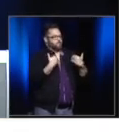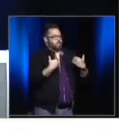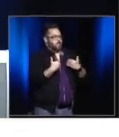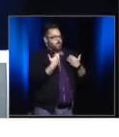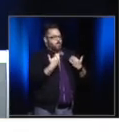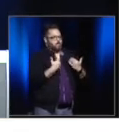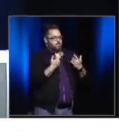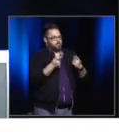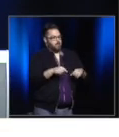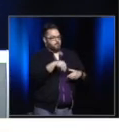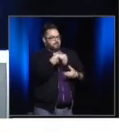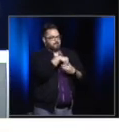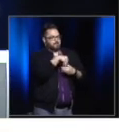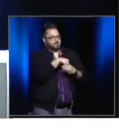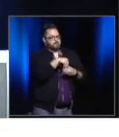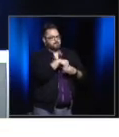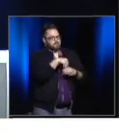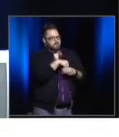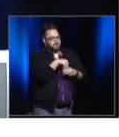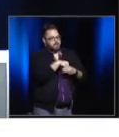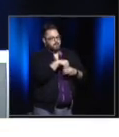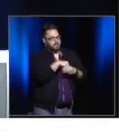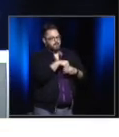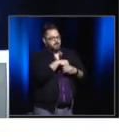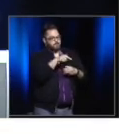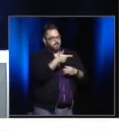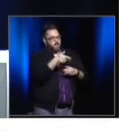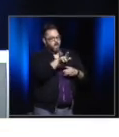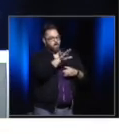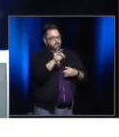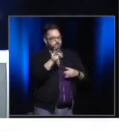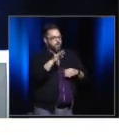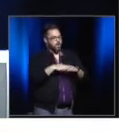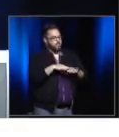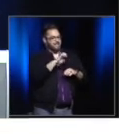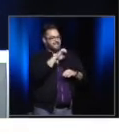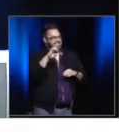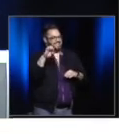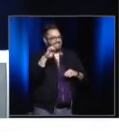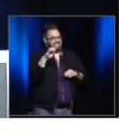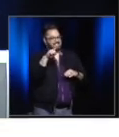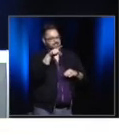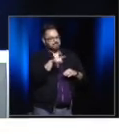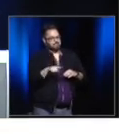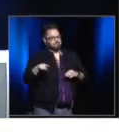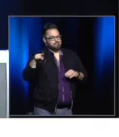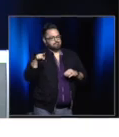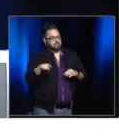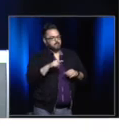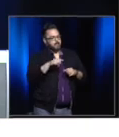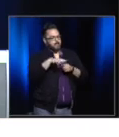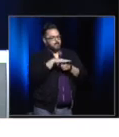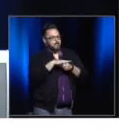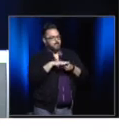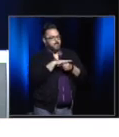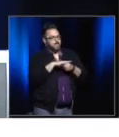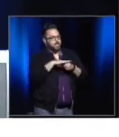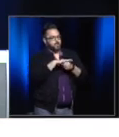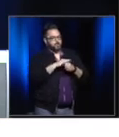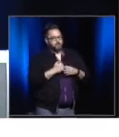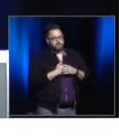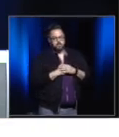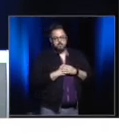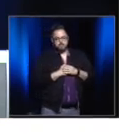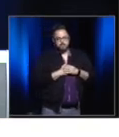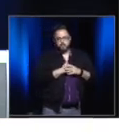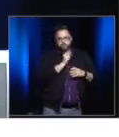inside the Hauraki Gulf. So it's on the east coast, but right down in an area where they really